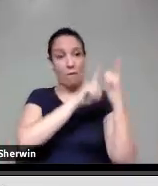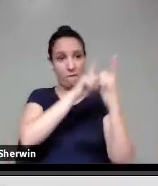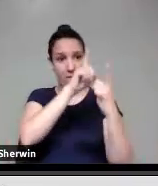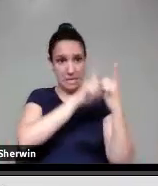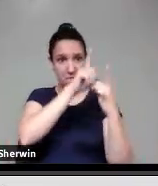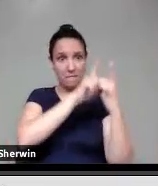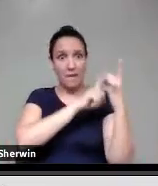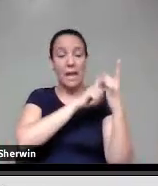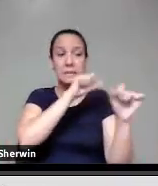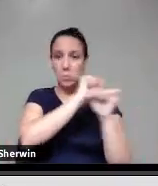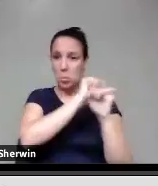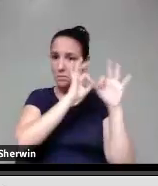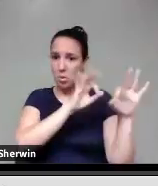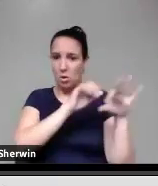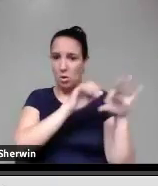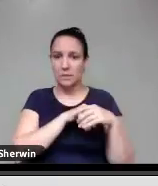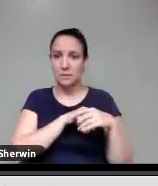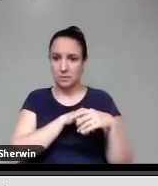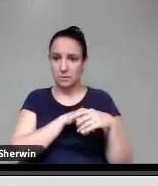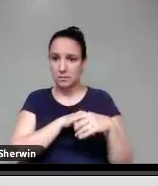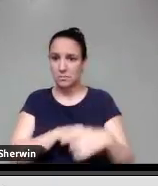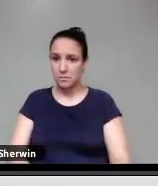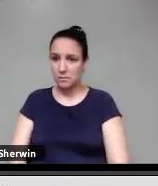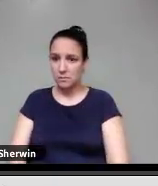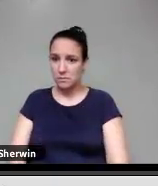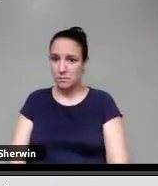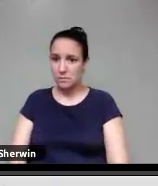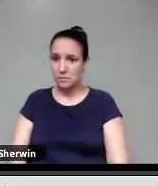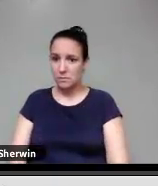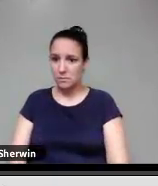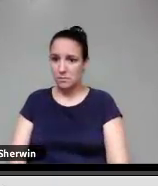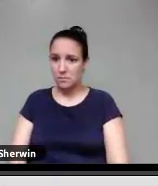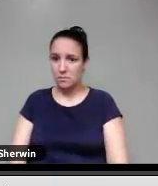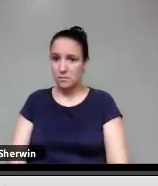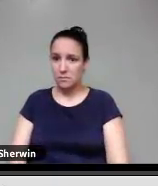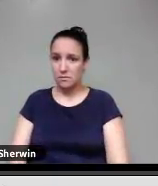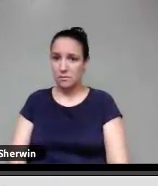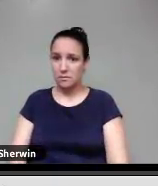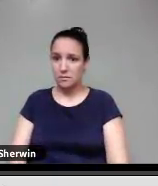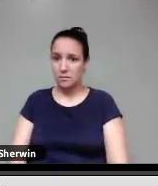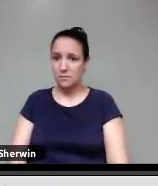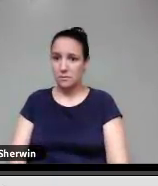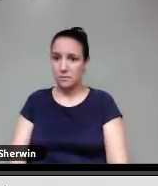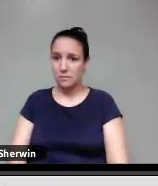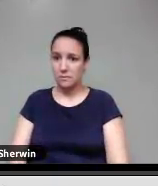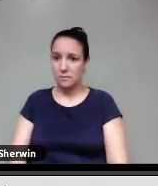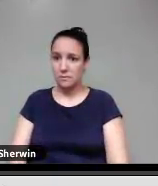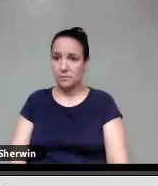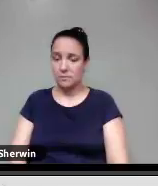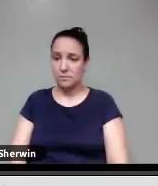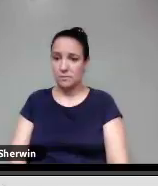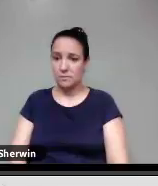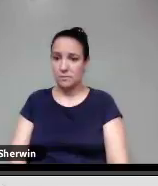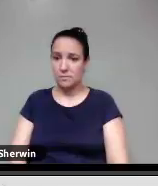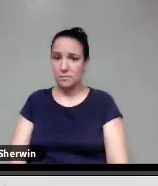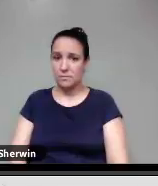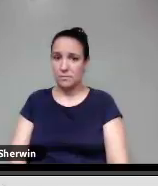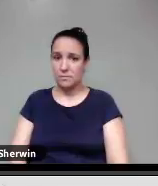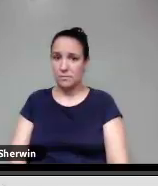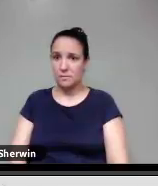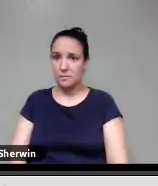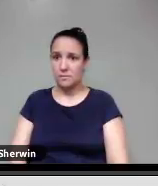off track. Absolutely, Lynn. So it takes some thought, doesn't it? It sounds like you should just be able to start talking to people and get all the information you want in the next 30 days, but it really does